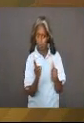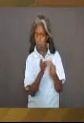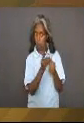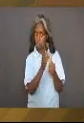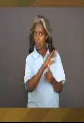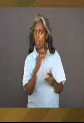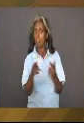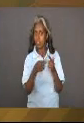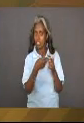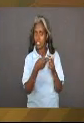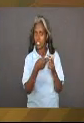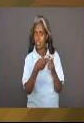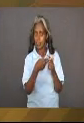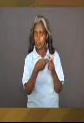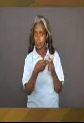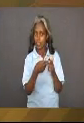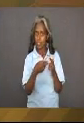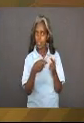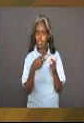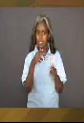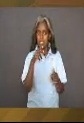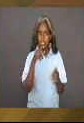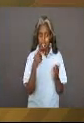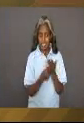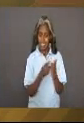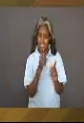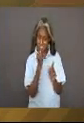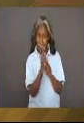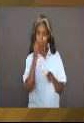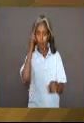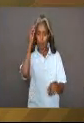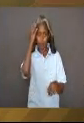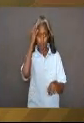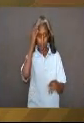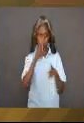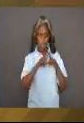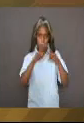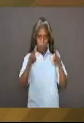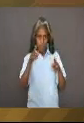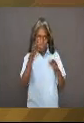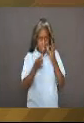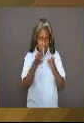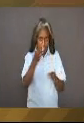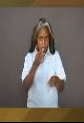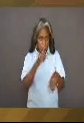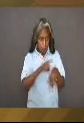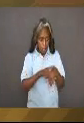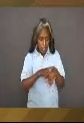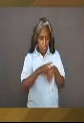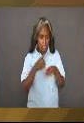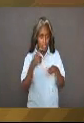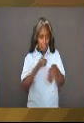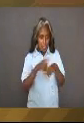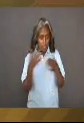and range. They are tricky concepts, but if you spend time to master